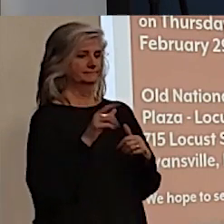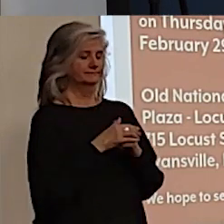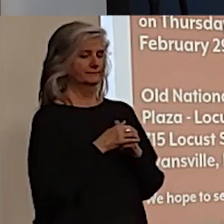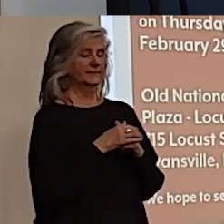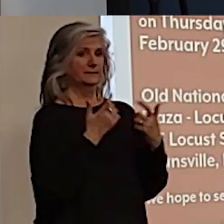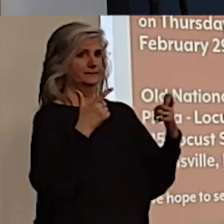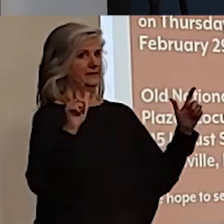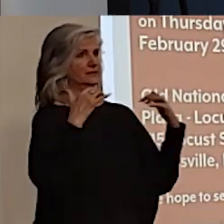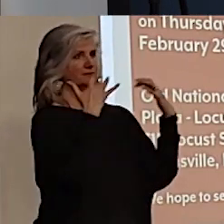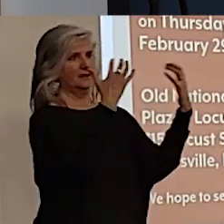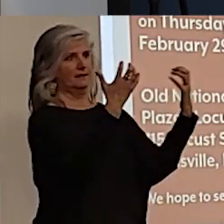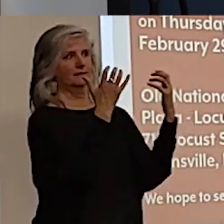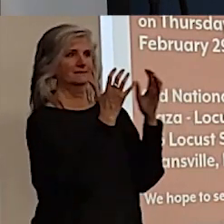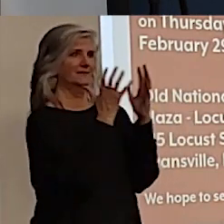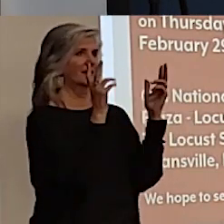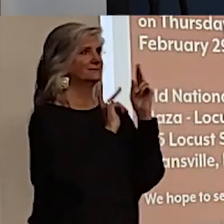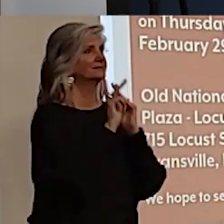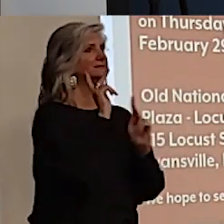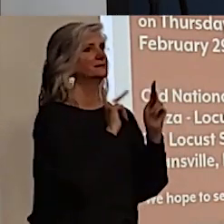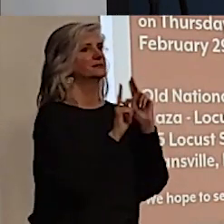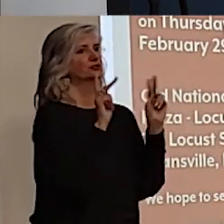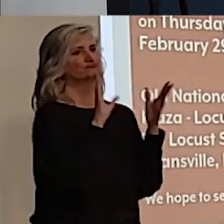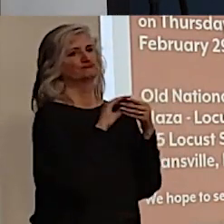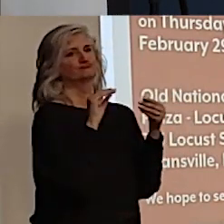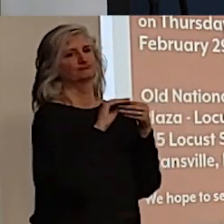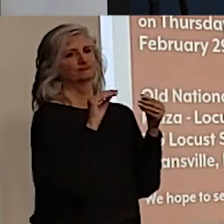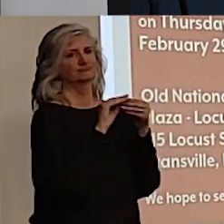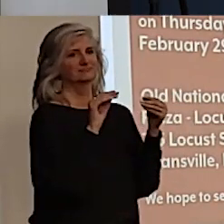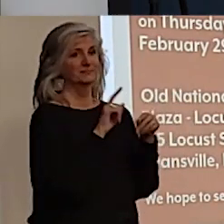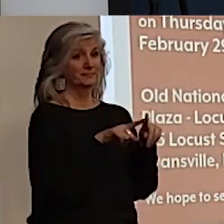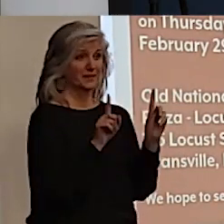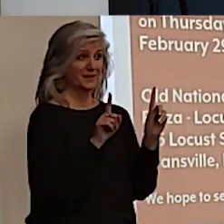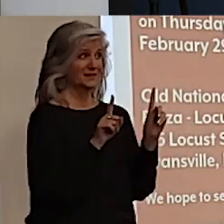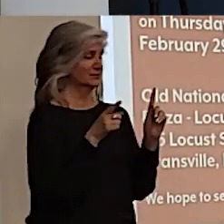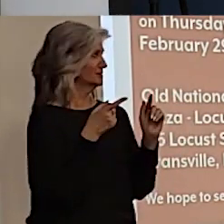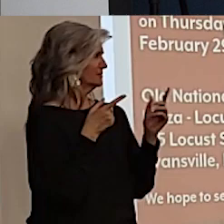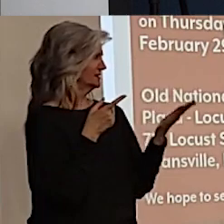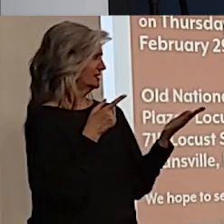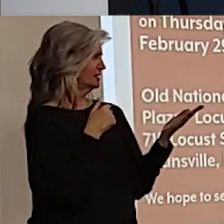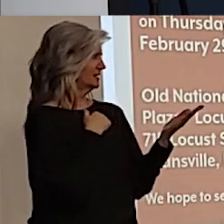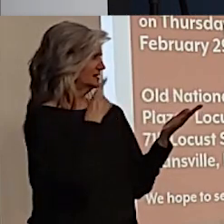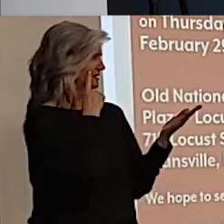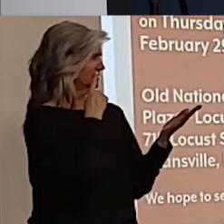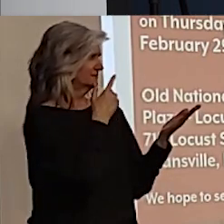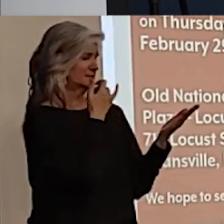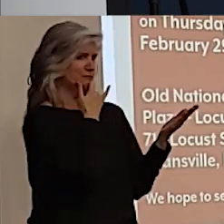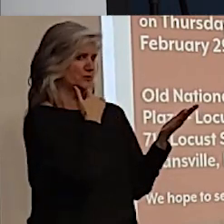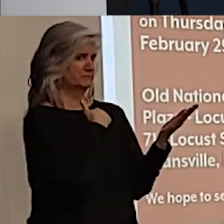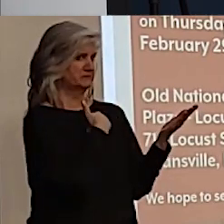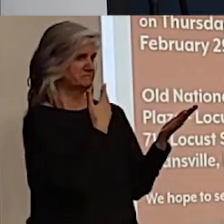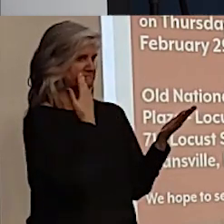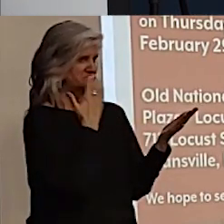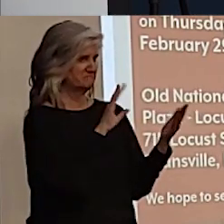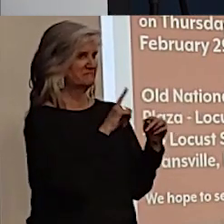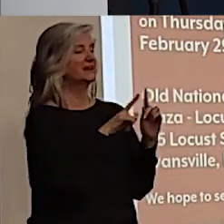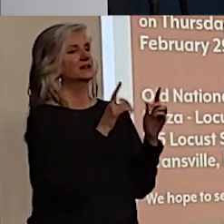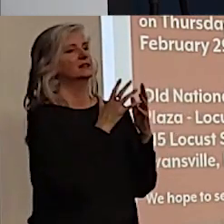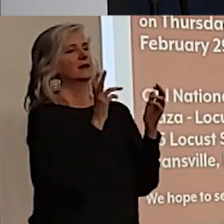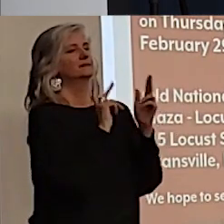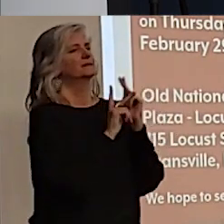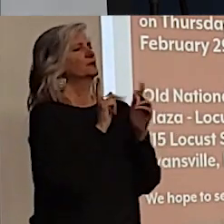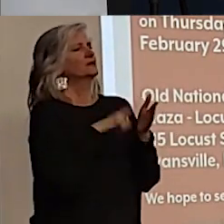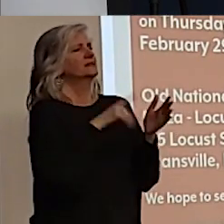big crowd, lots of folks telling stories, but, and you were there if I get this wrong, but a lot of folks, what were they talking